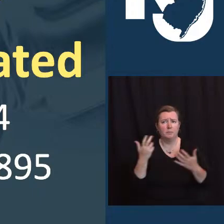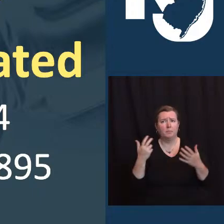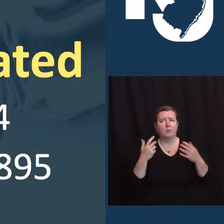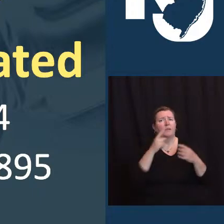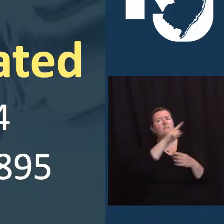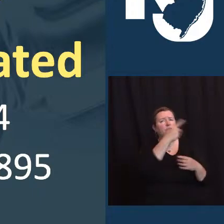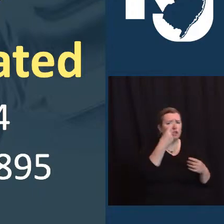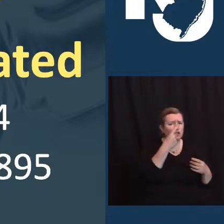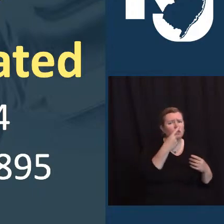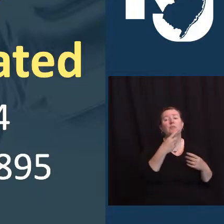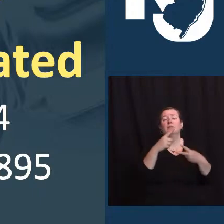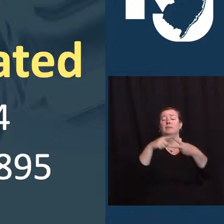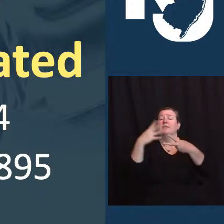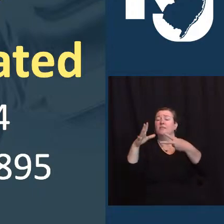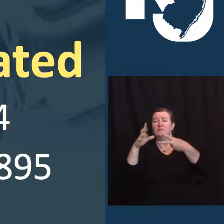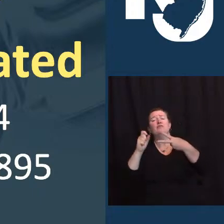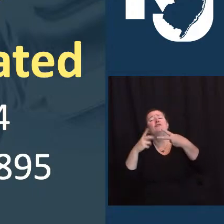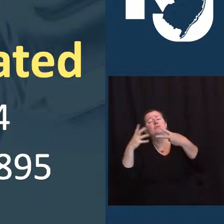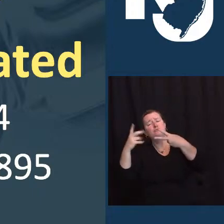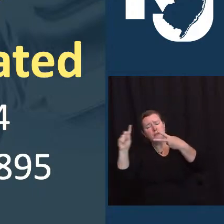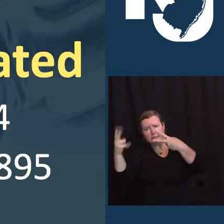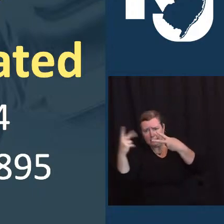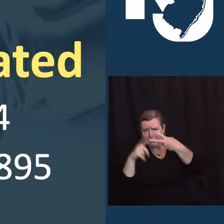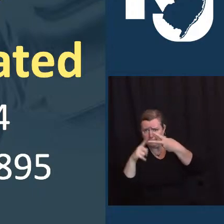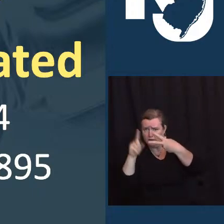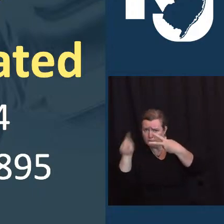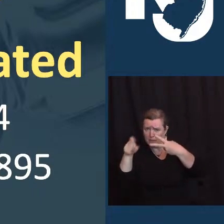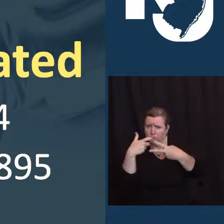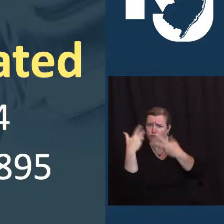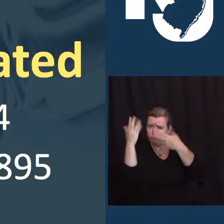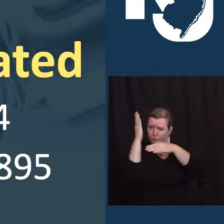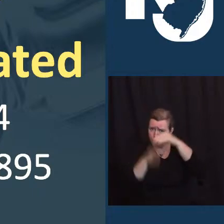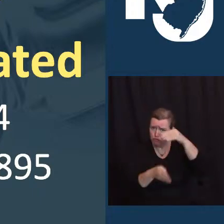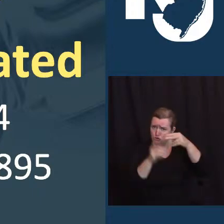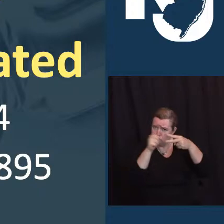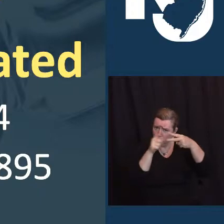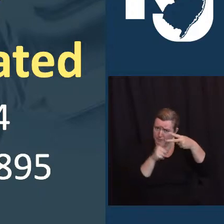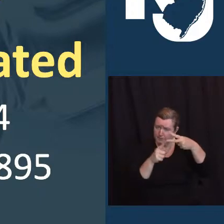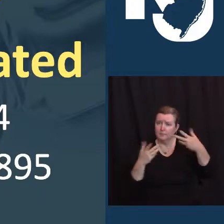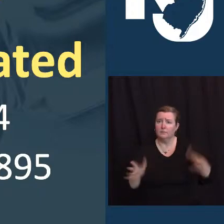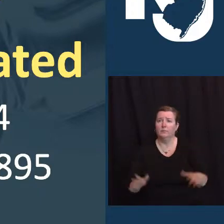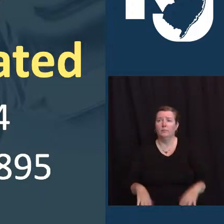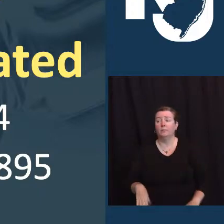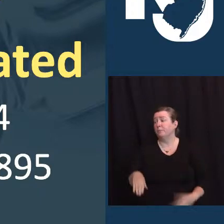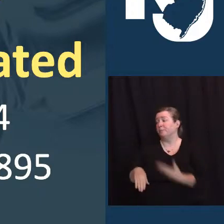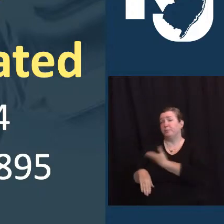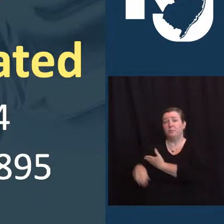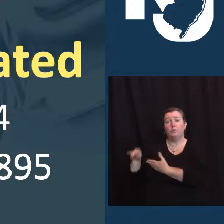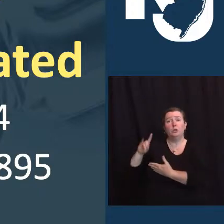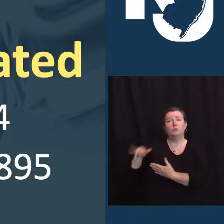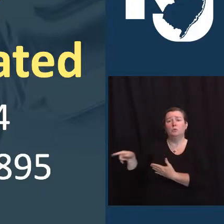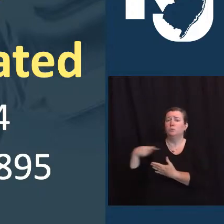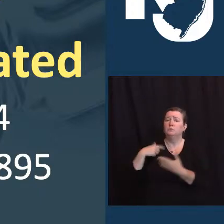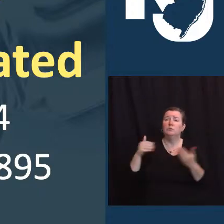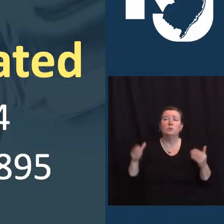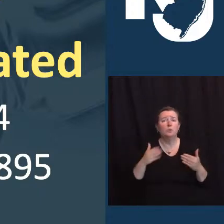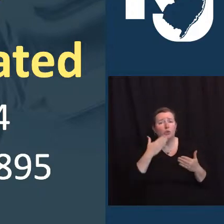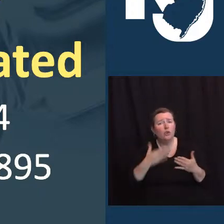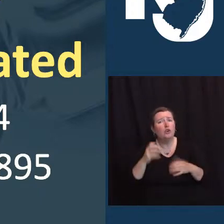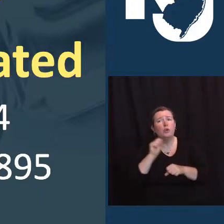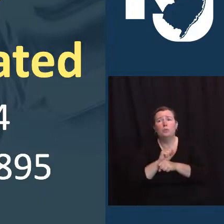out and get your second. And Judy, we continue to punch, I think, as good as any American state on that re-up on the booster